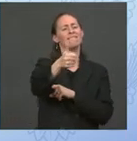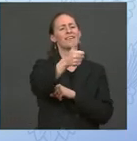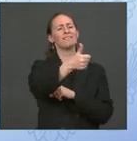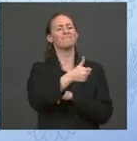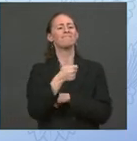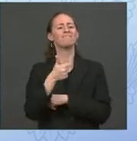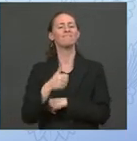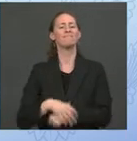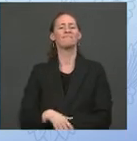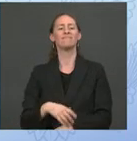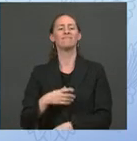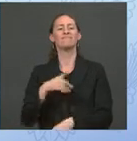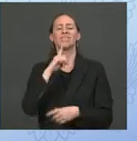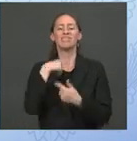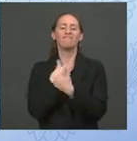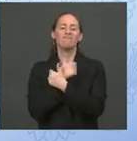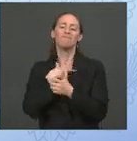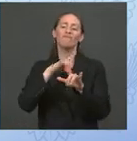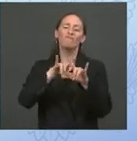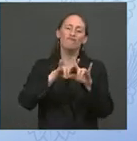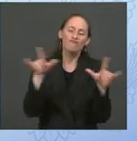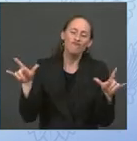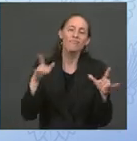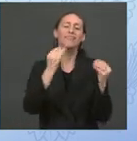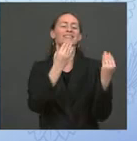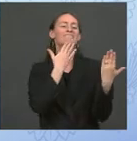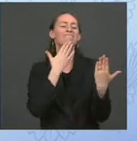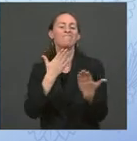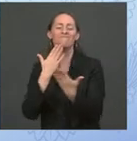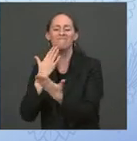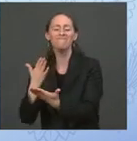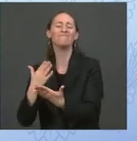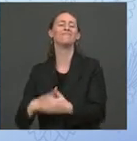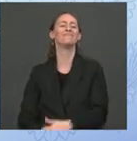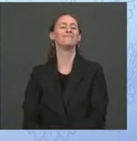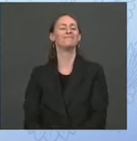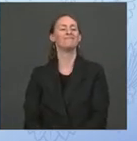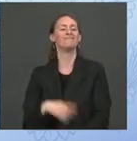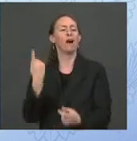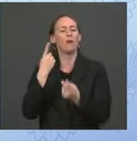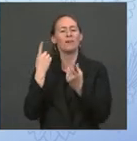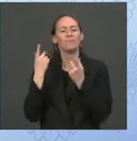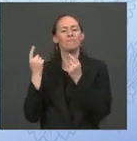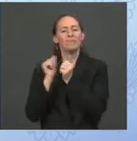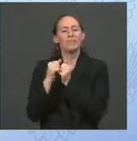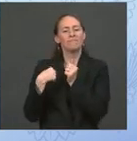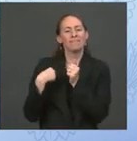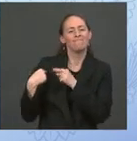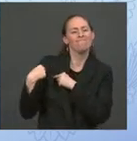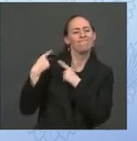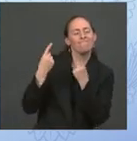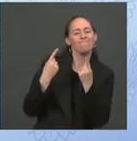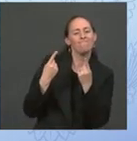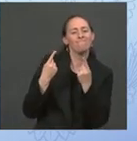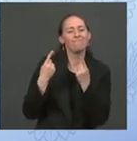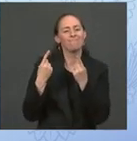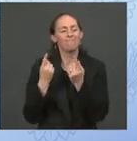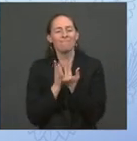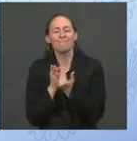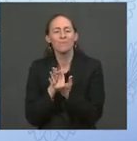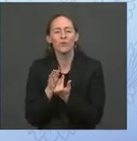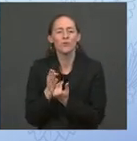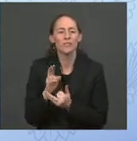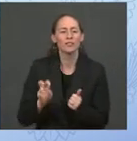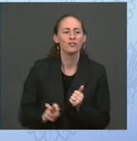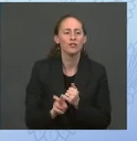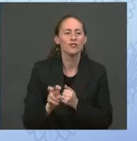bottom of my corazoncito for being on this journey with me. We have persevered. We have taught through the challenges that seem too big